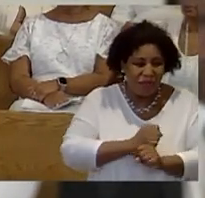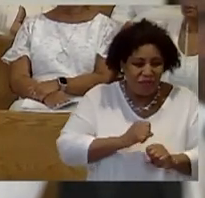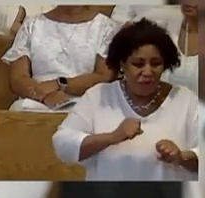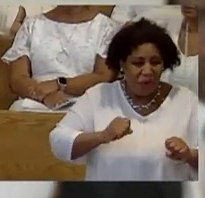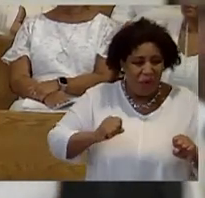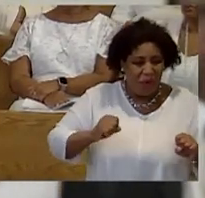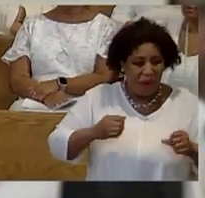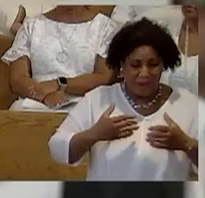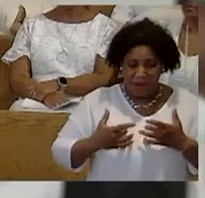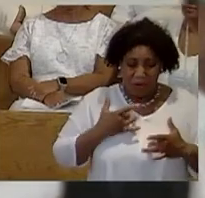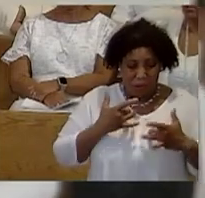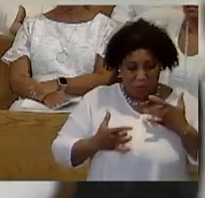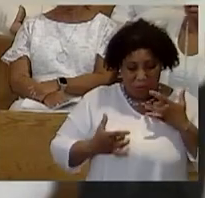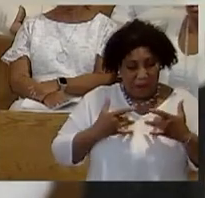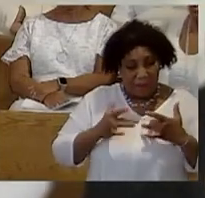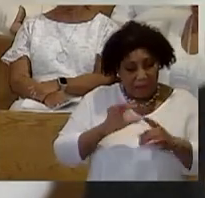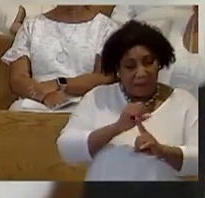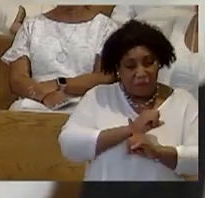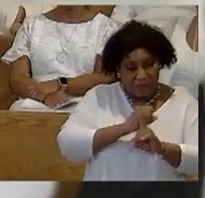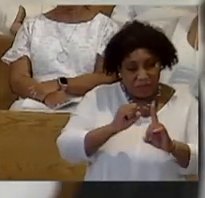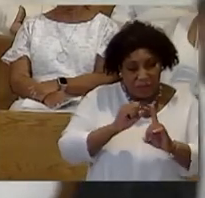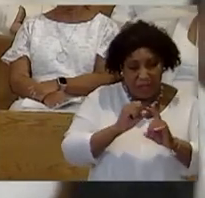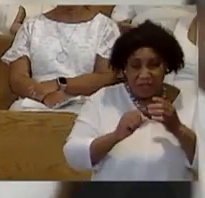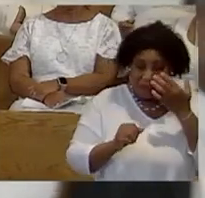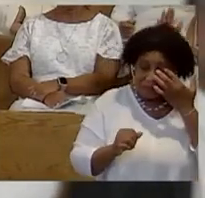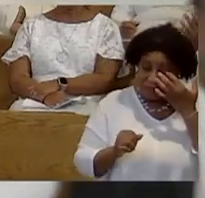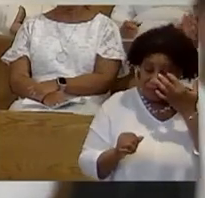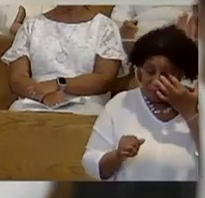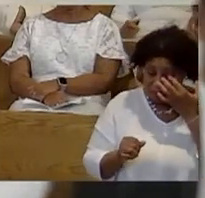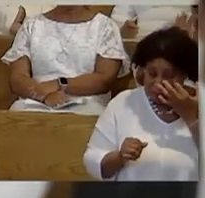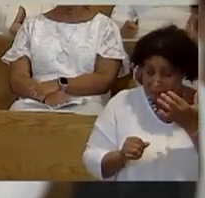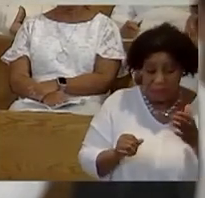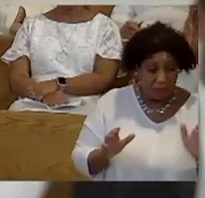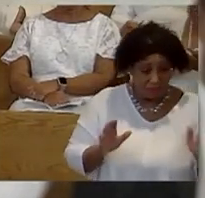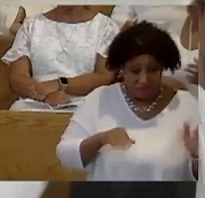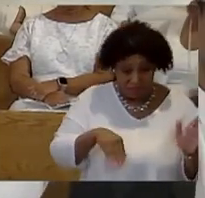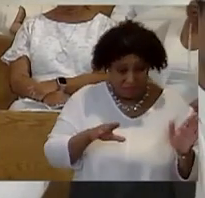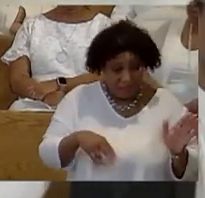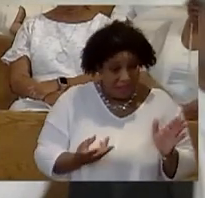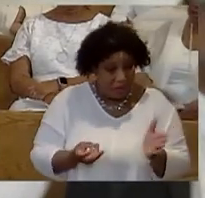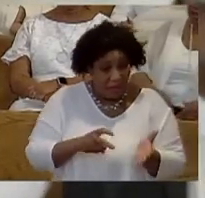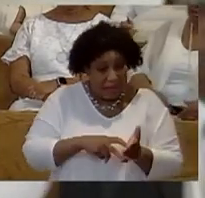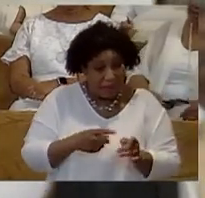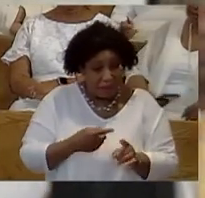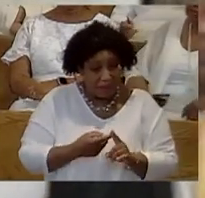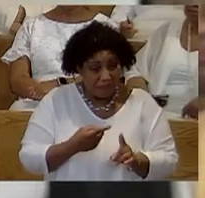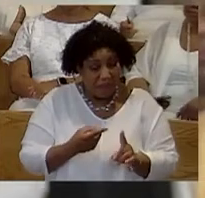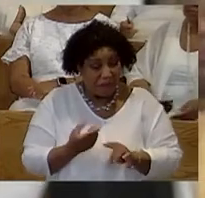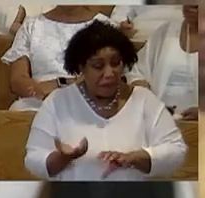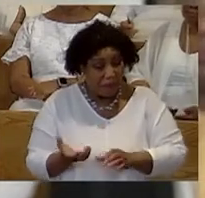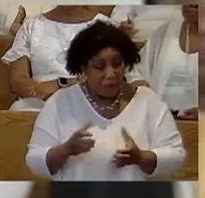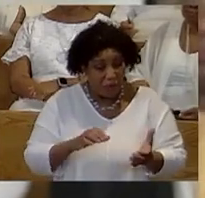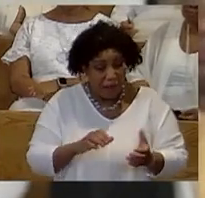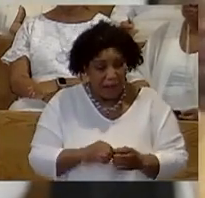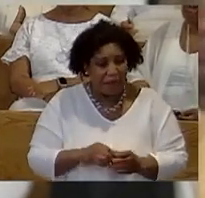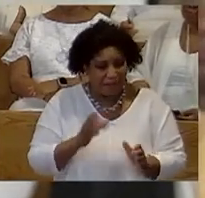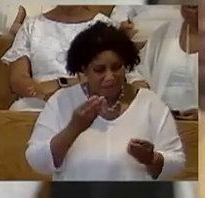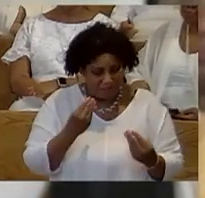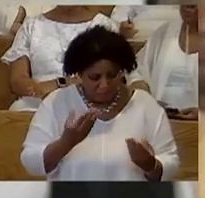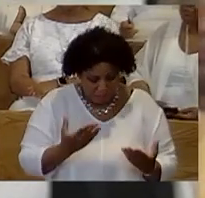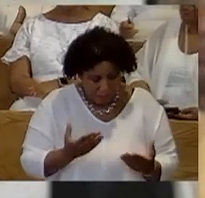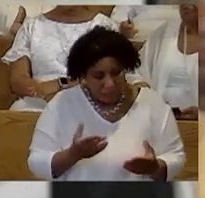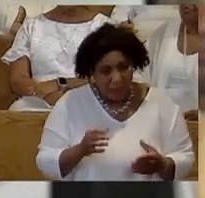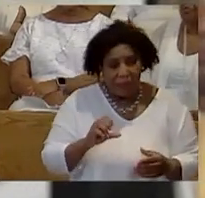to revive your situation. Anybody that got up from the from the grave, let me just tell you,